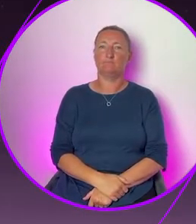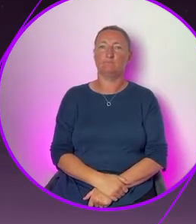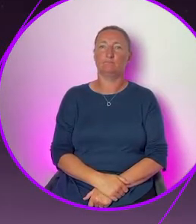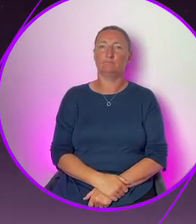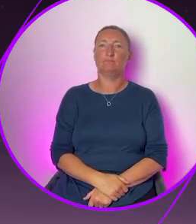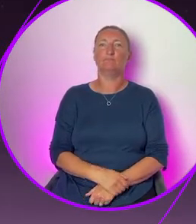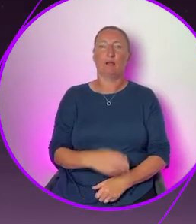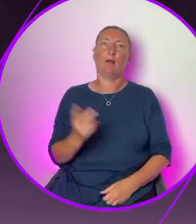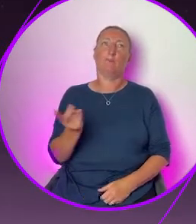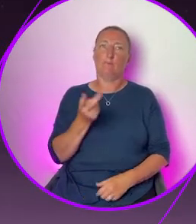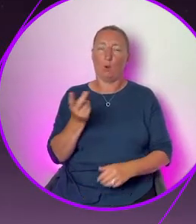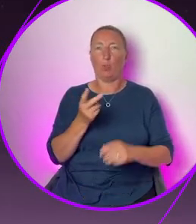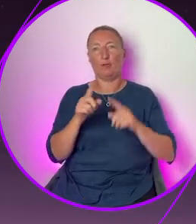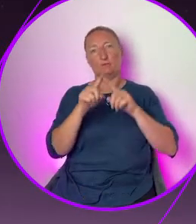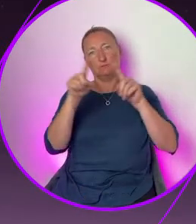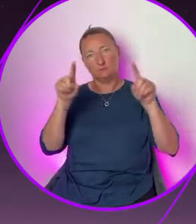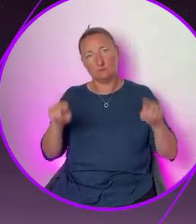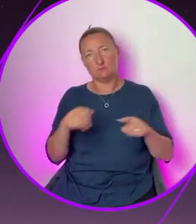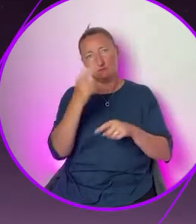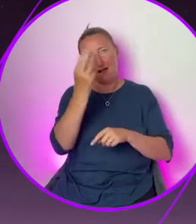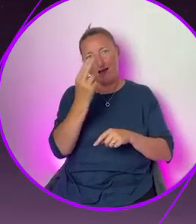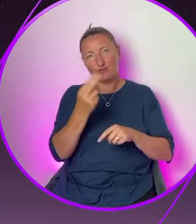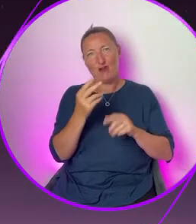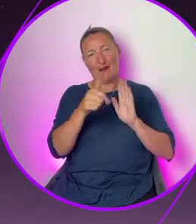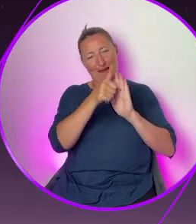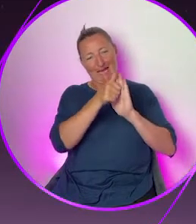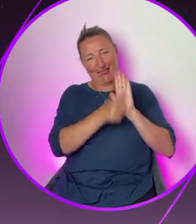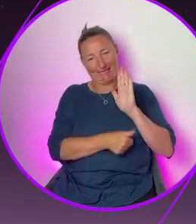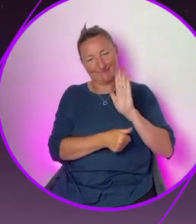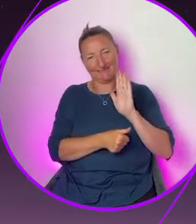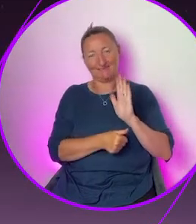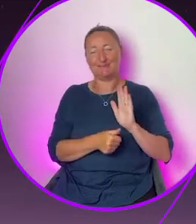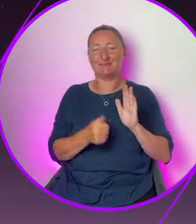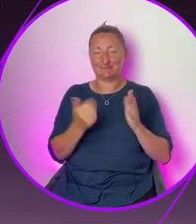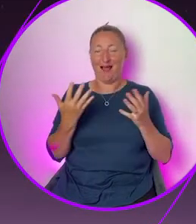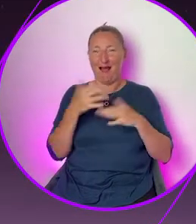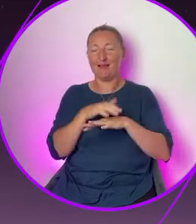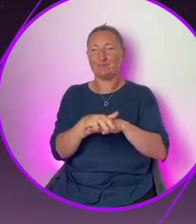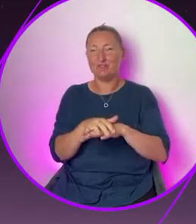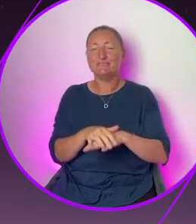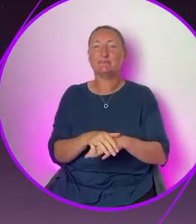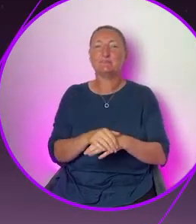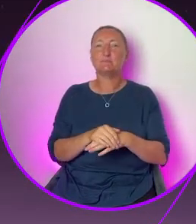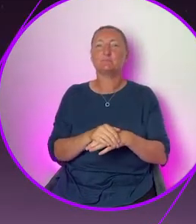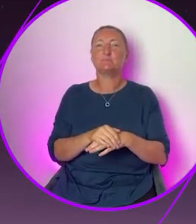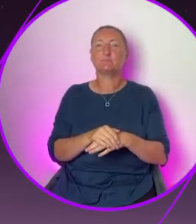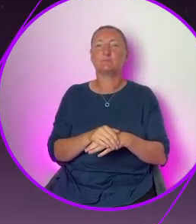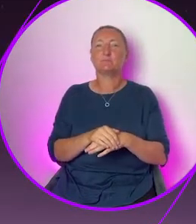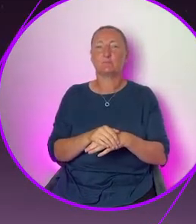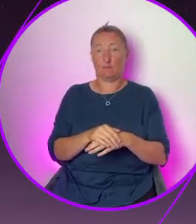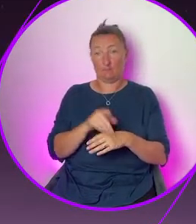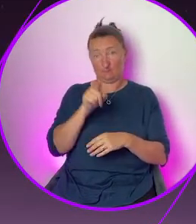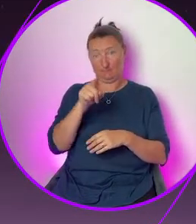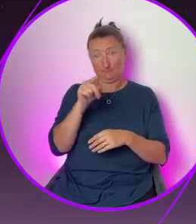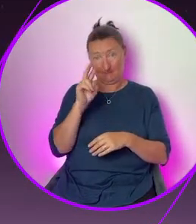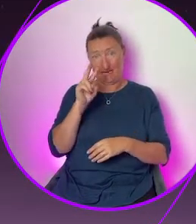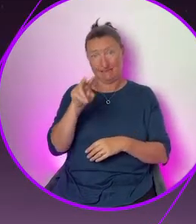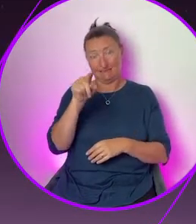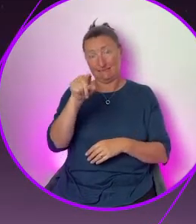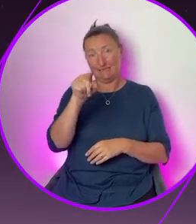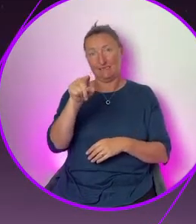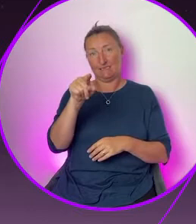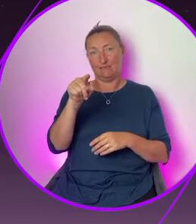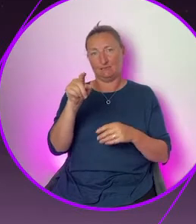list. It's a diagram and a list, which it's is very used, a hybrid list. So what we're seeing is